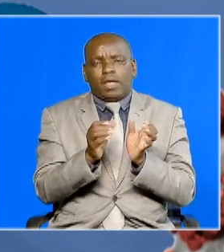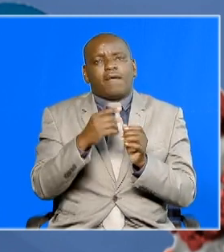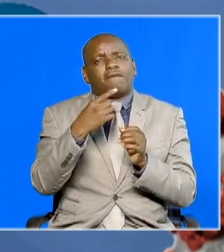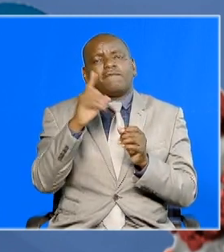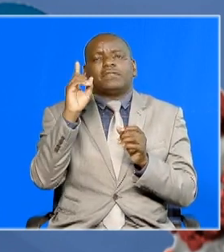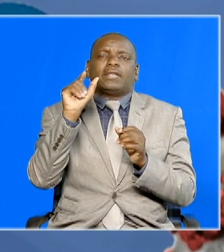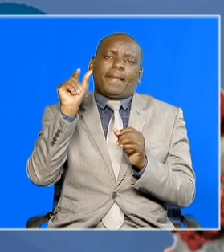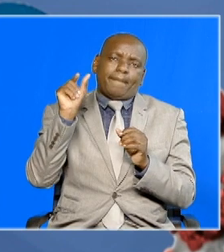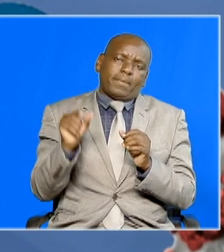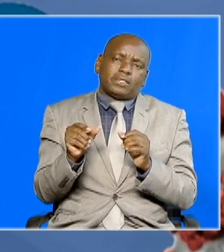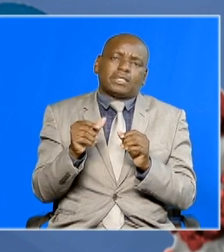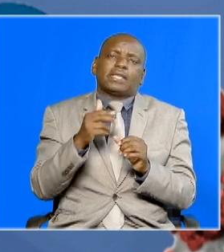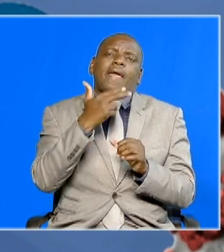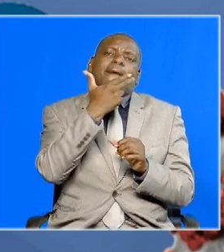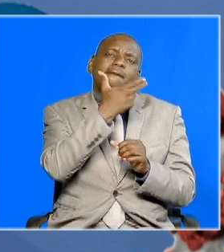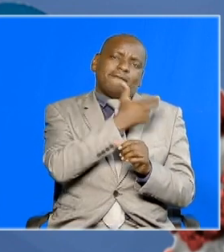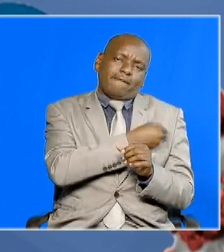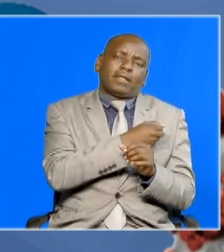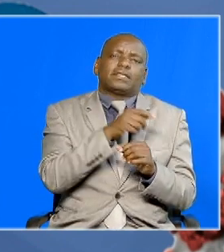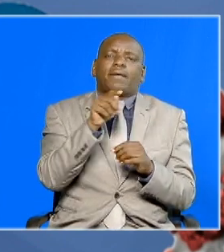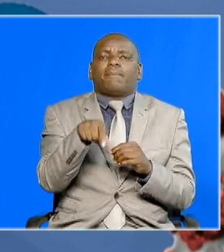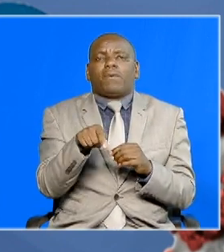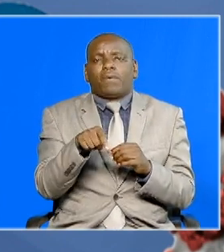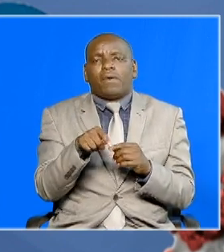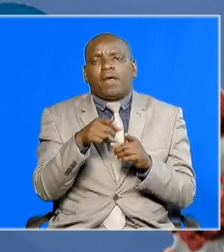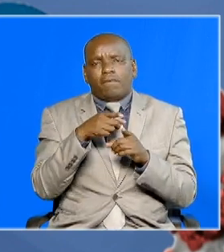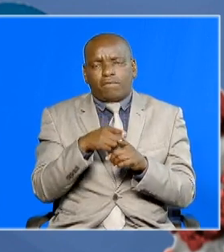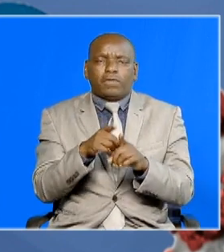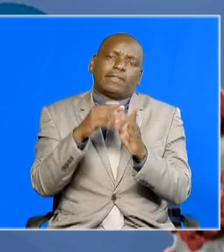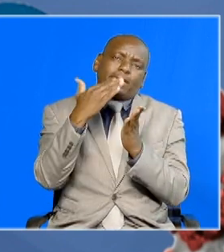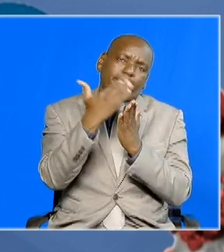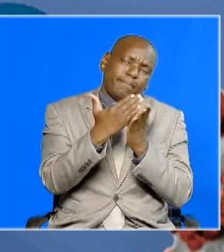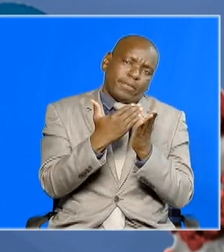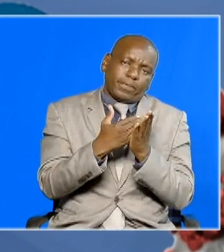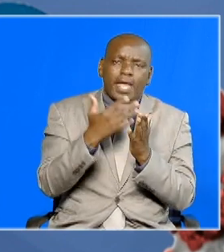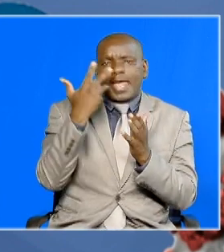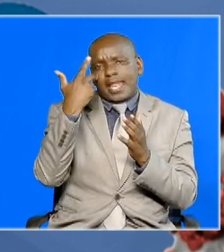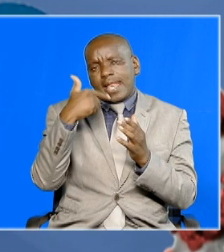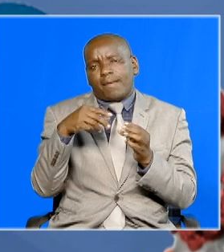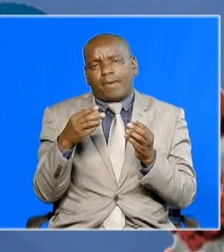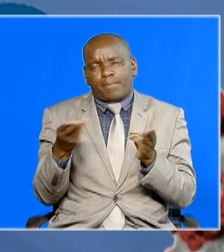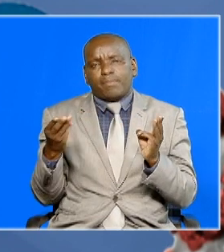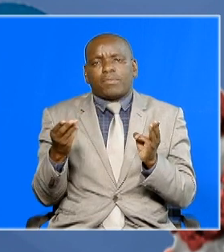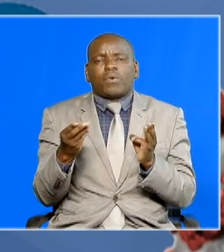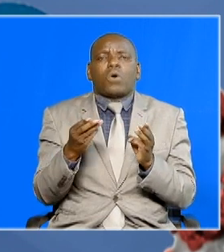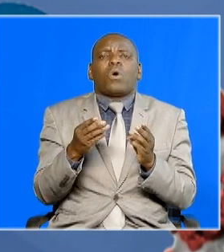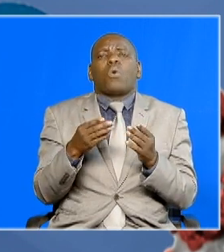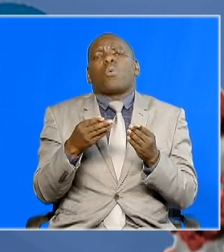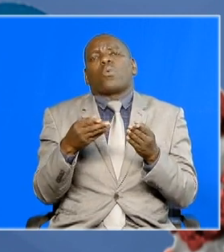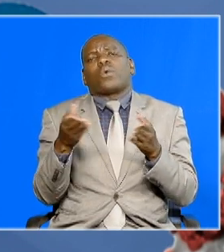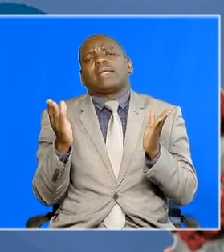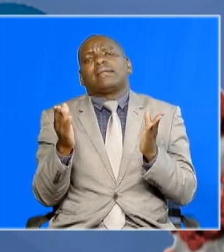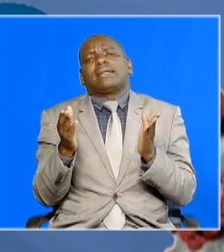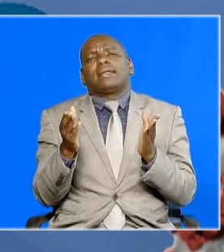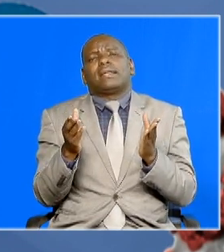first person to get the Sinopharm vaccine. So following that process, a number of people have asked when they